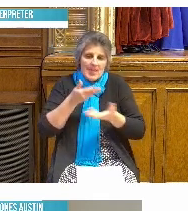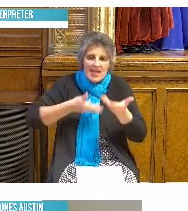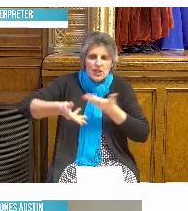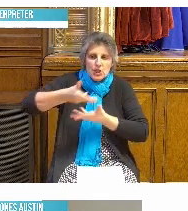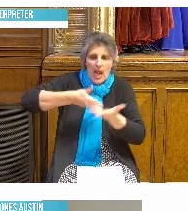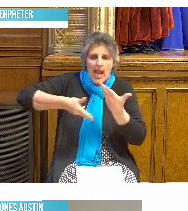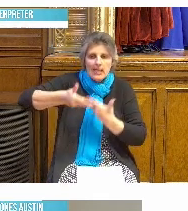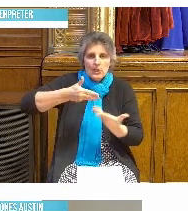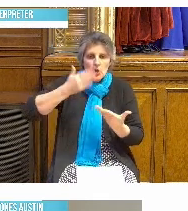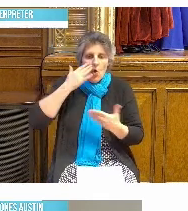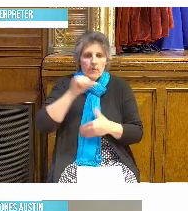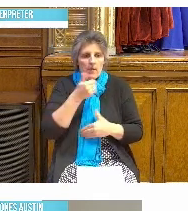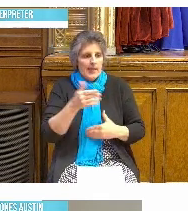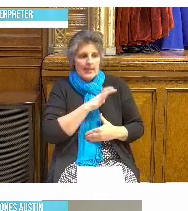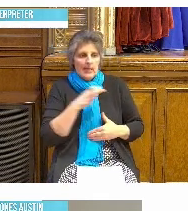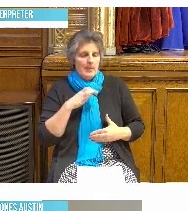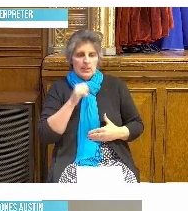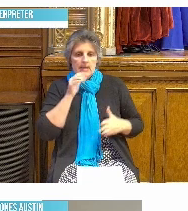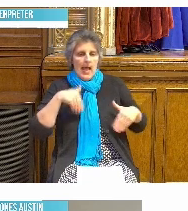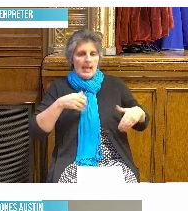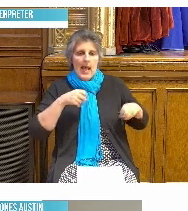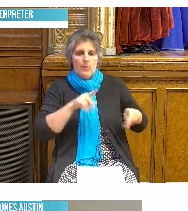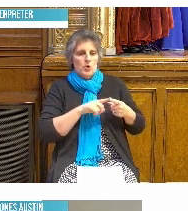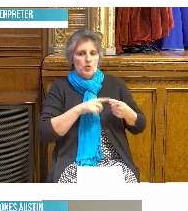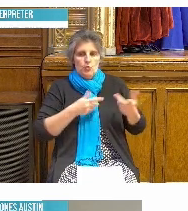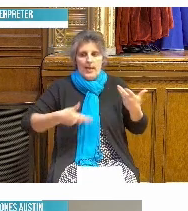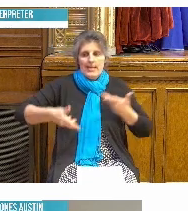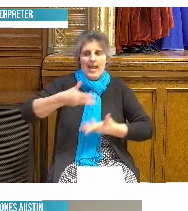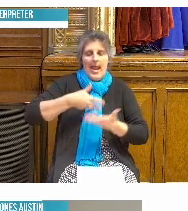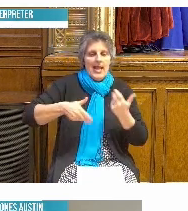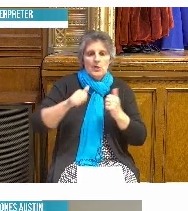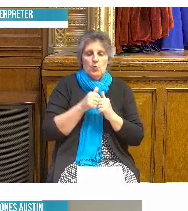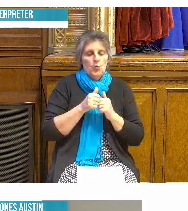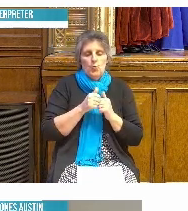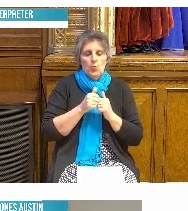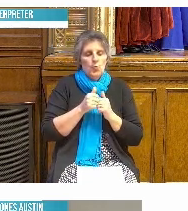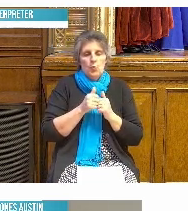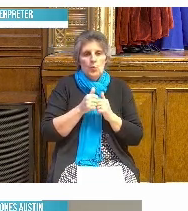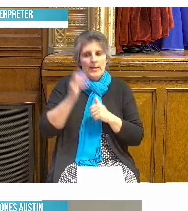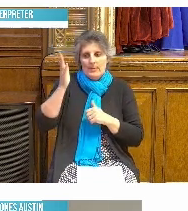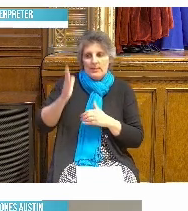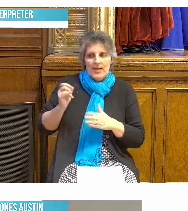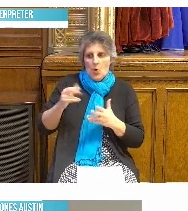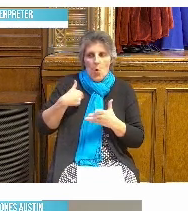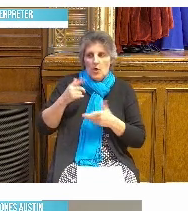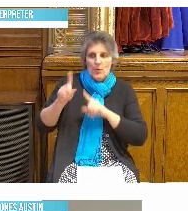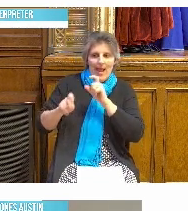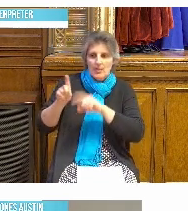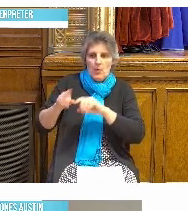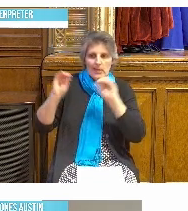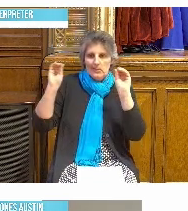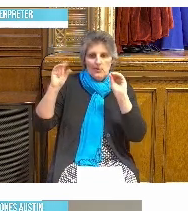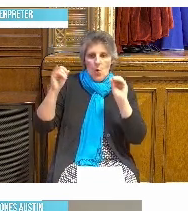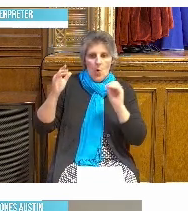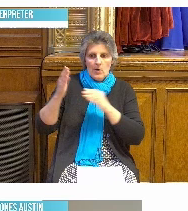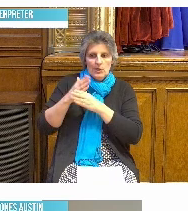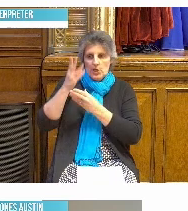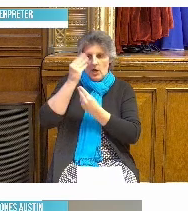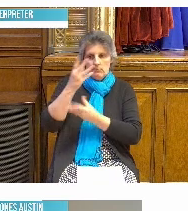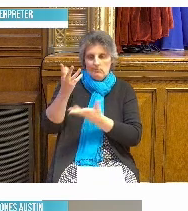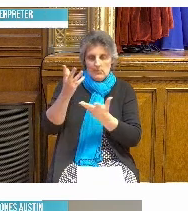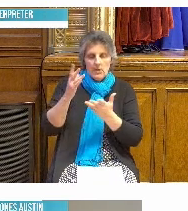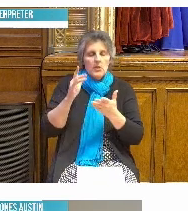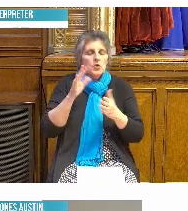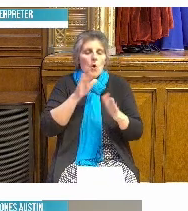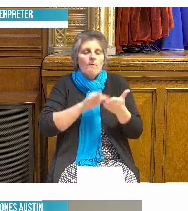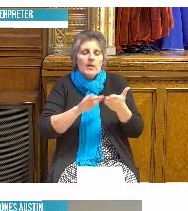thing was the commissioners did not have an opportunity to even engage with the presenter or to ask questions or share perspectives as well. Forgive